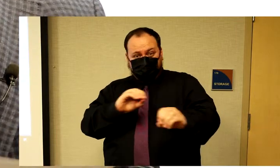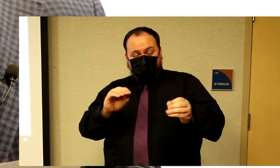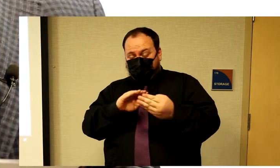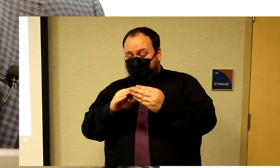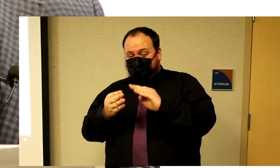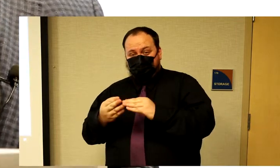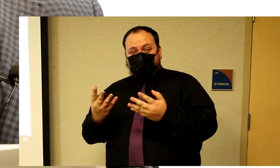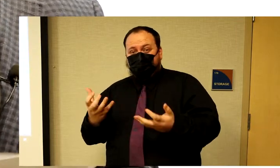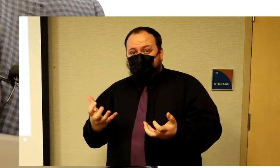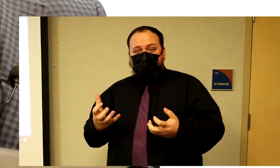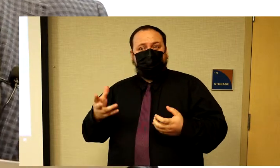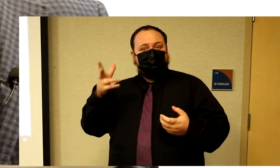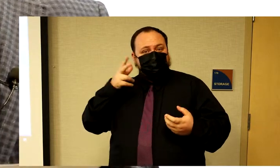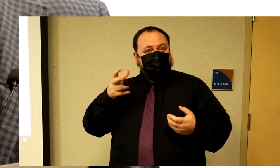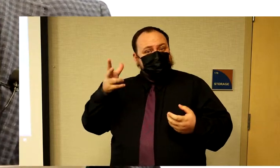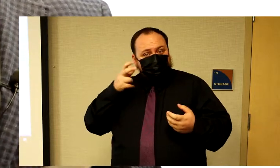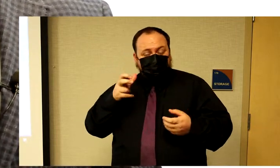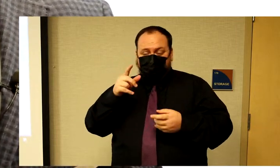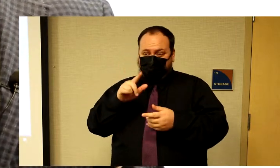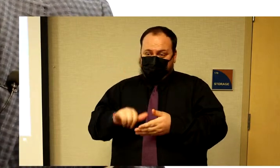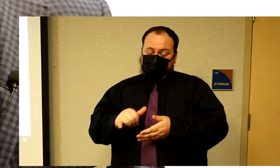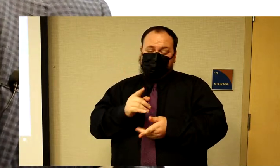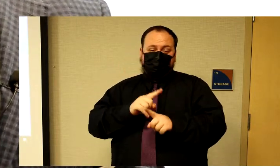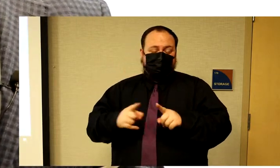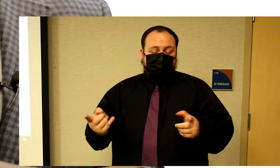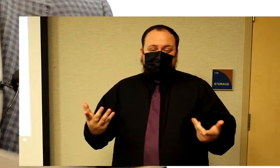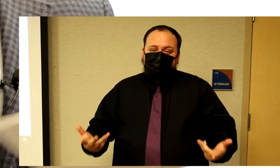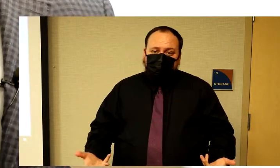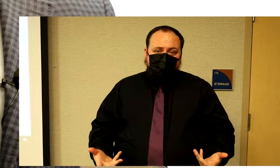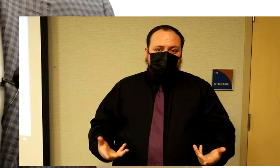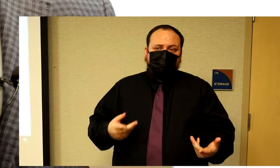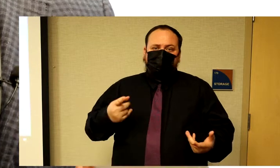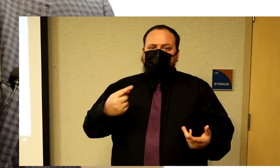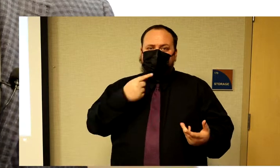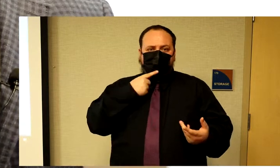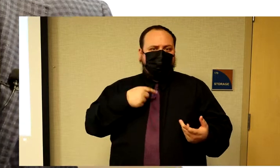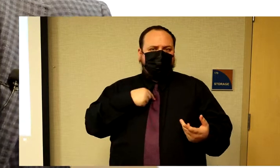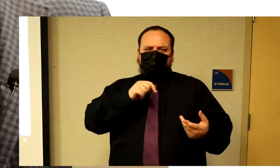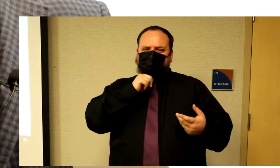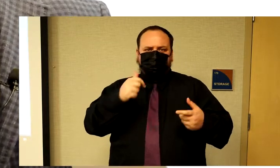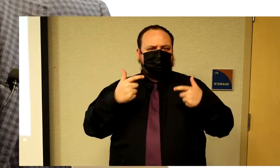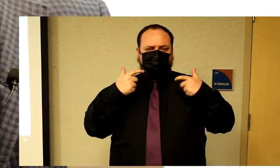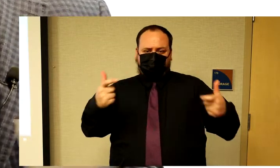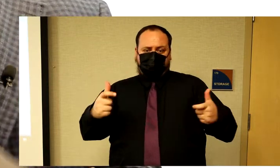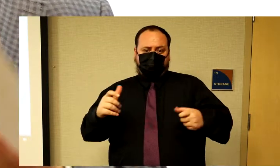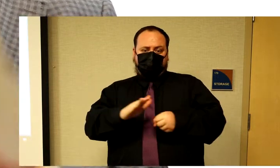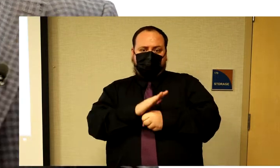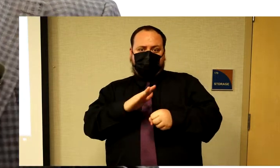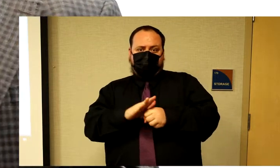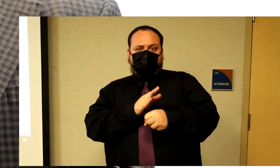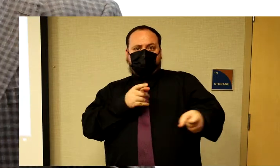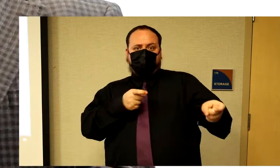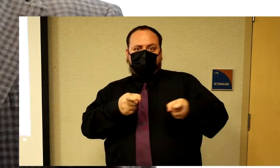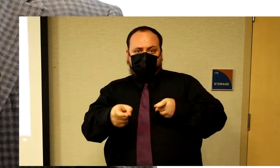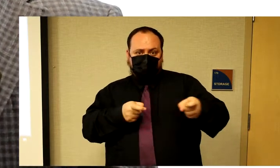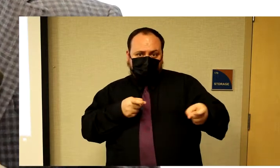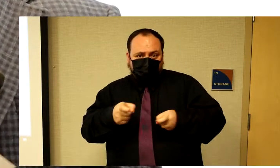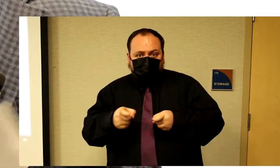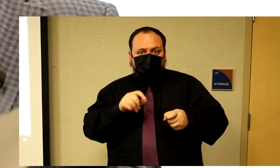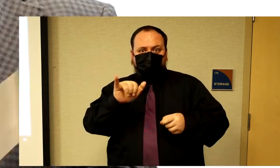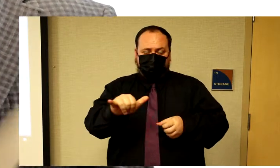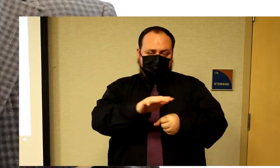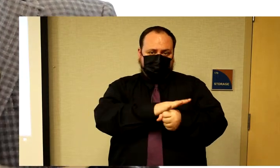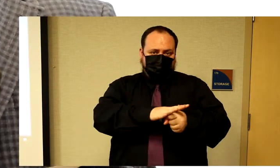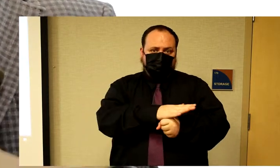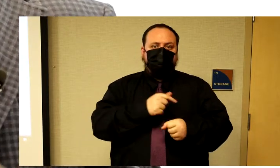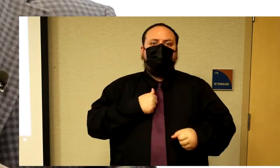there's a couple that argued it during the state redistricting process where they said, we're not large enough to control a district. We'd rather have 2 members represent. So